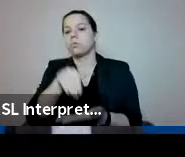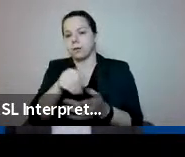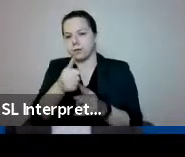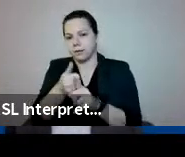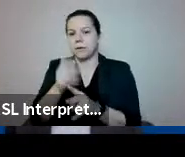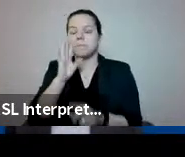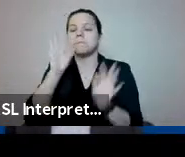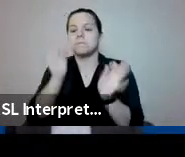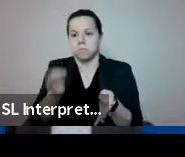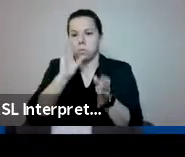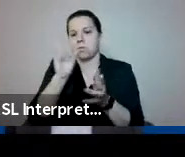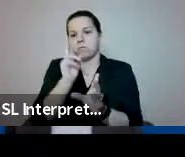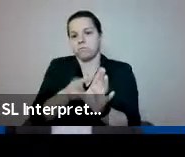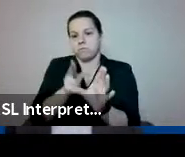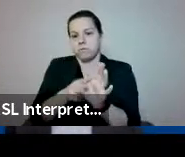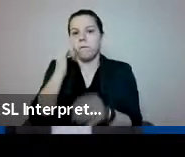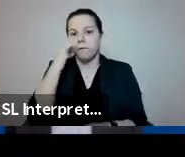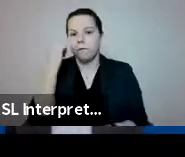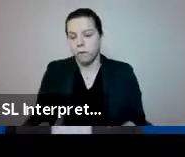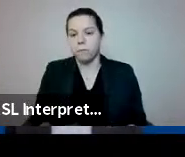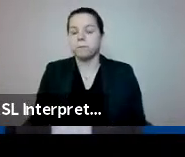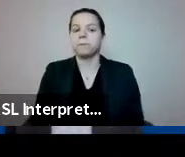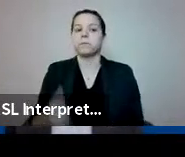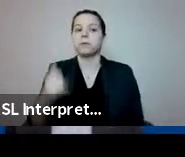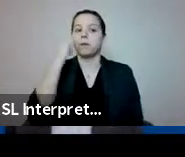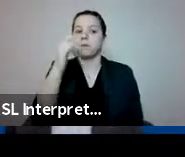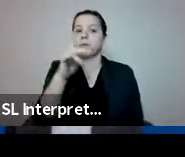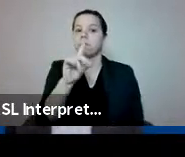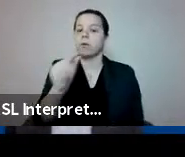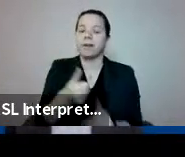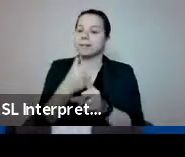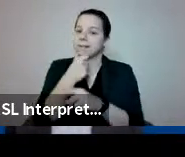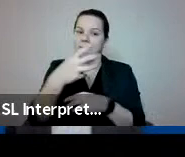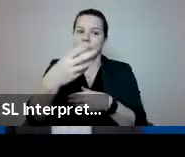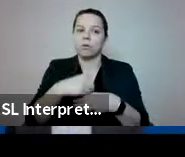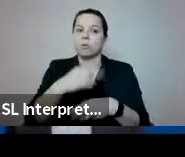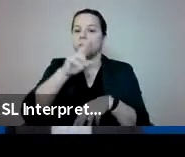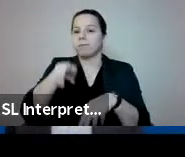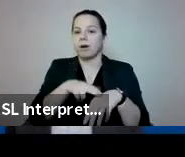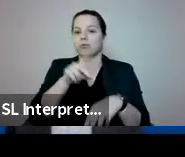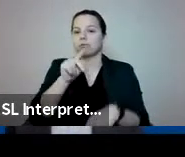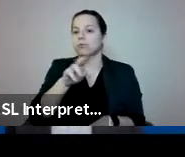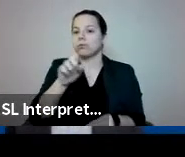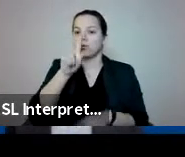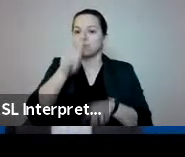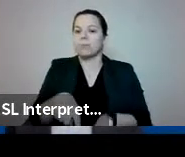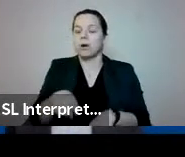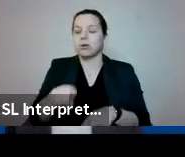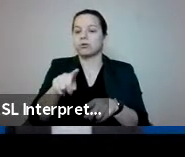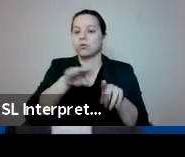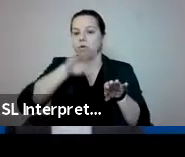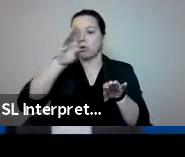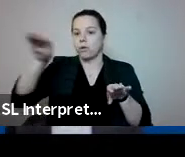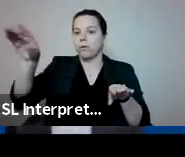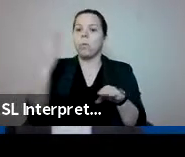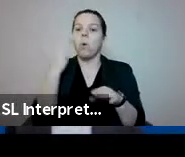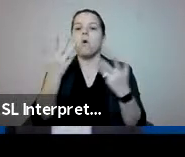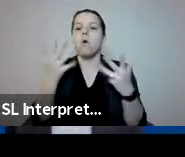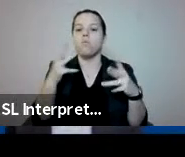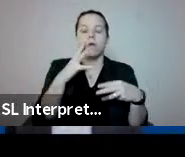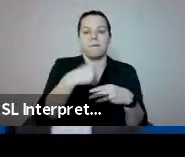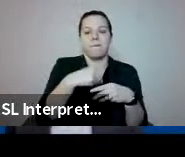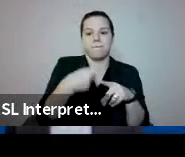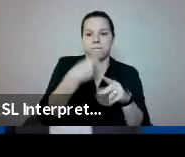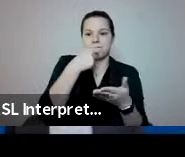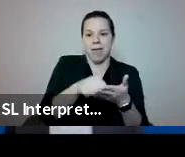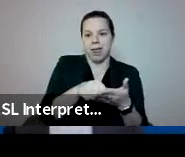survey. The phone survey data was not included in the national dose response curve because these households were already included from their mail